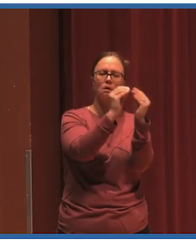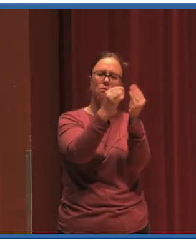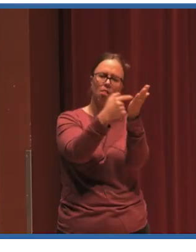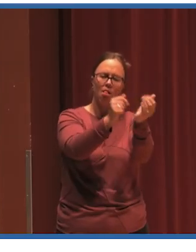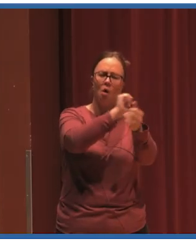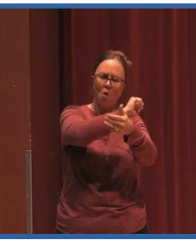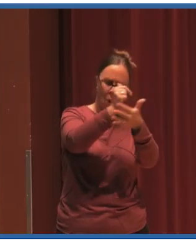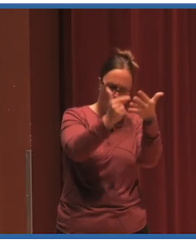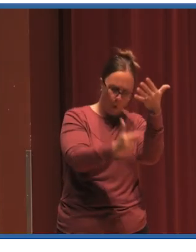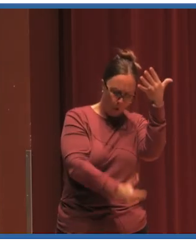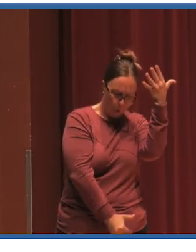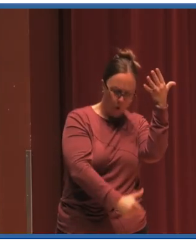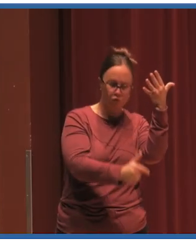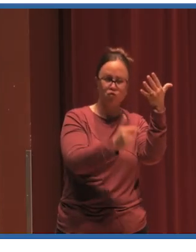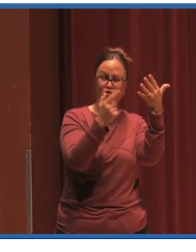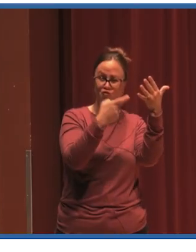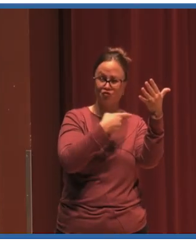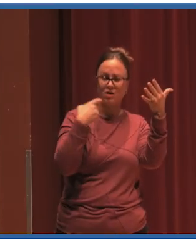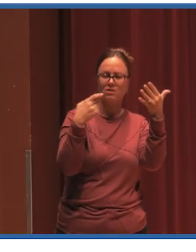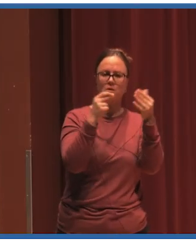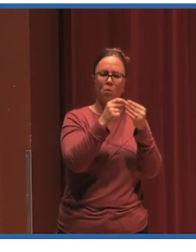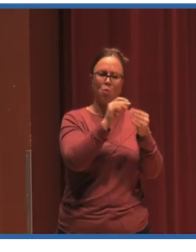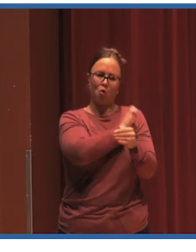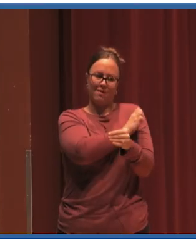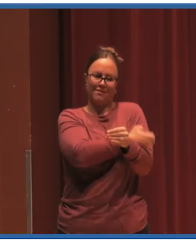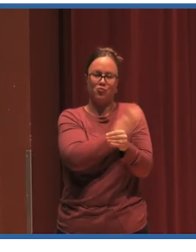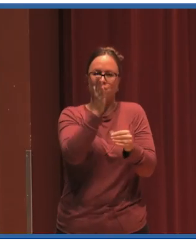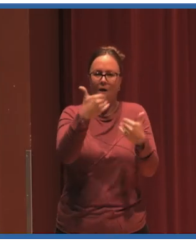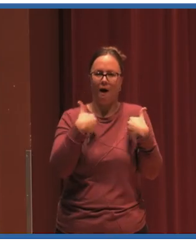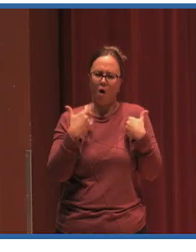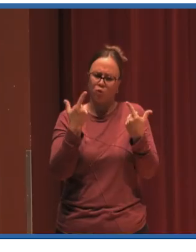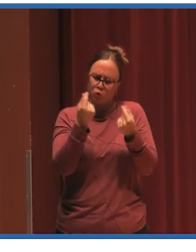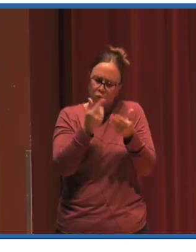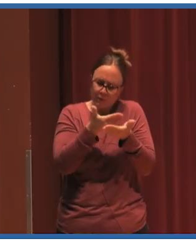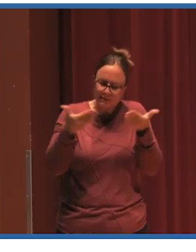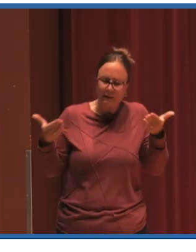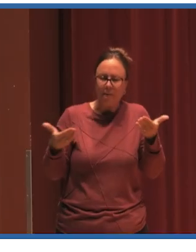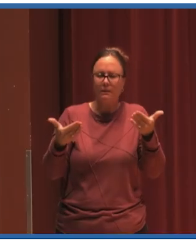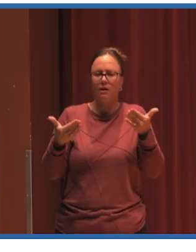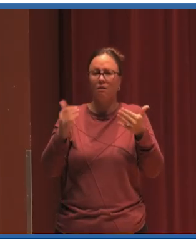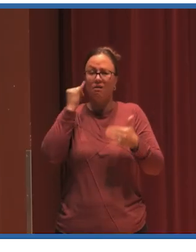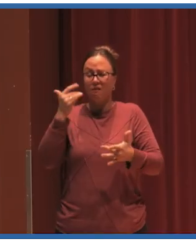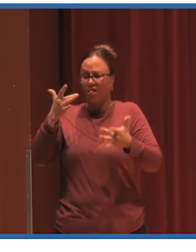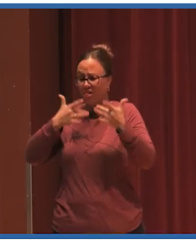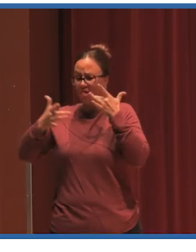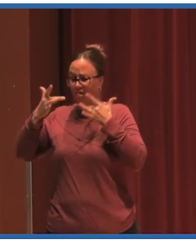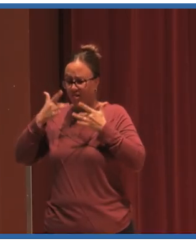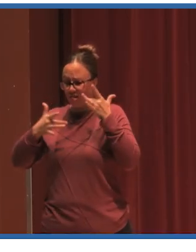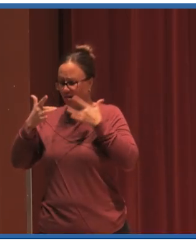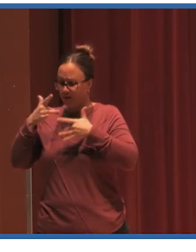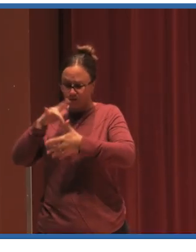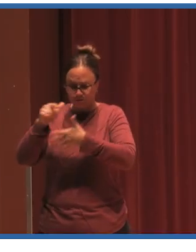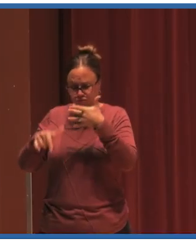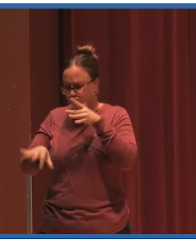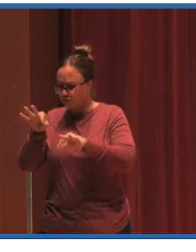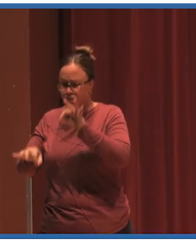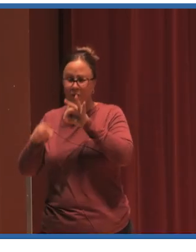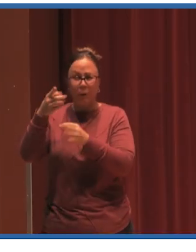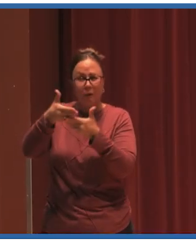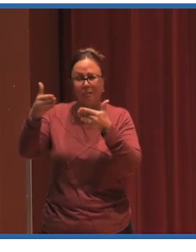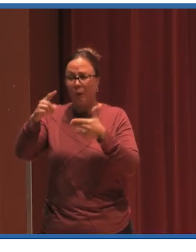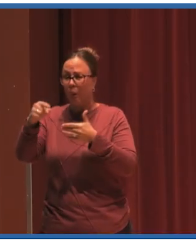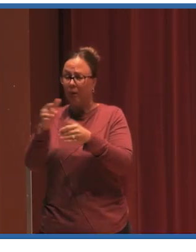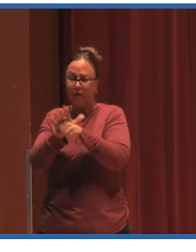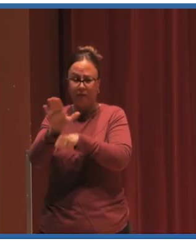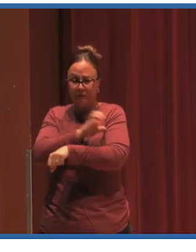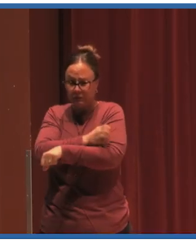factors for cancer, the more energy there is to do something about cancer, rather than a scarcity mindset that we have to just pick one thing and there's only enough energy in the room